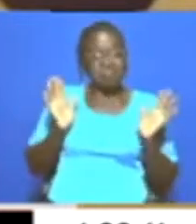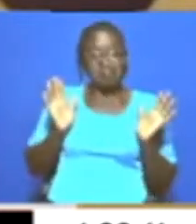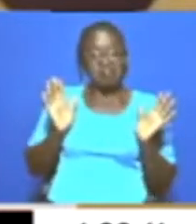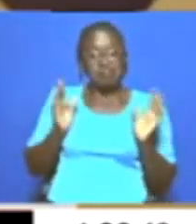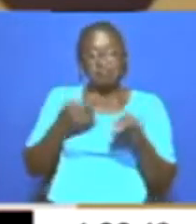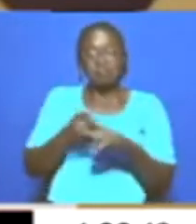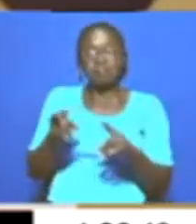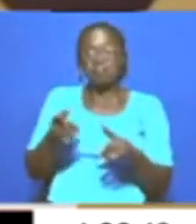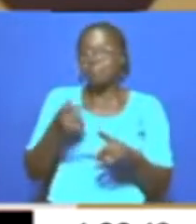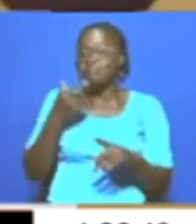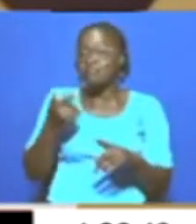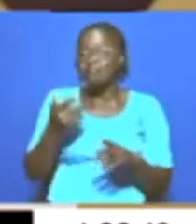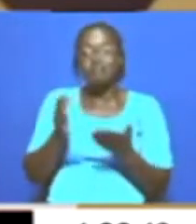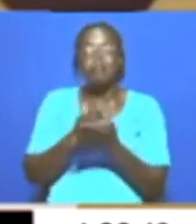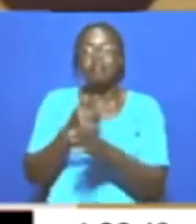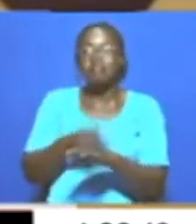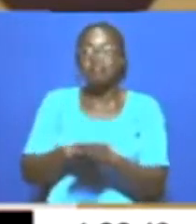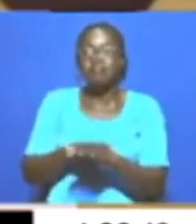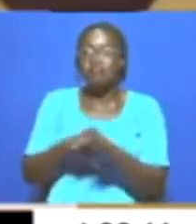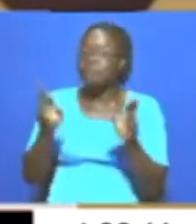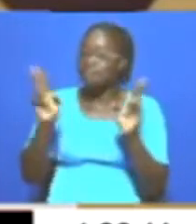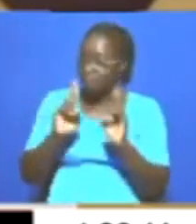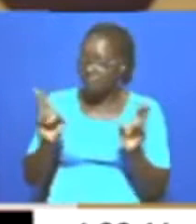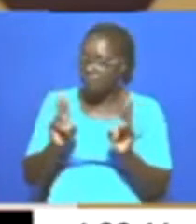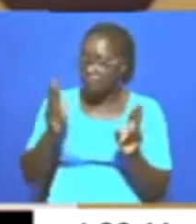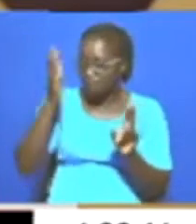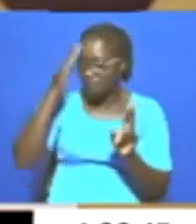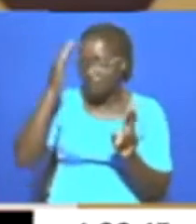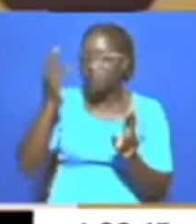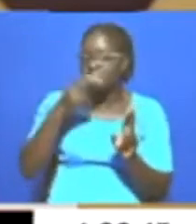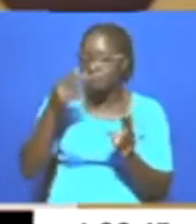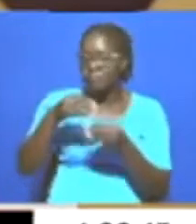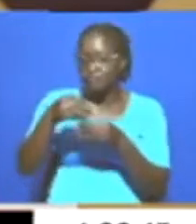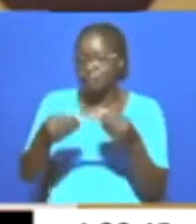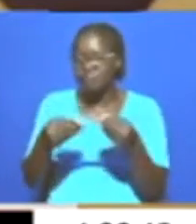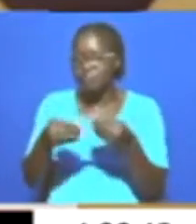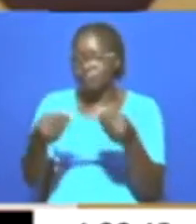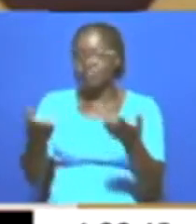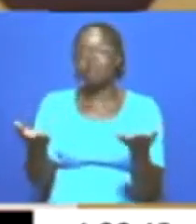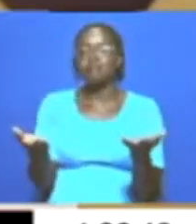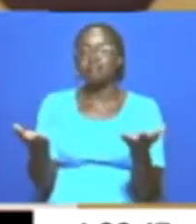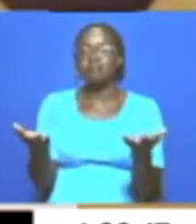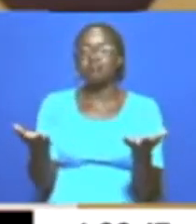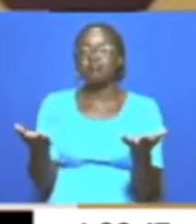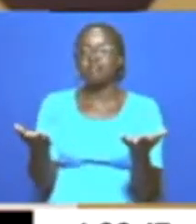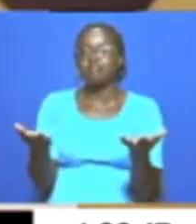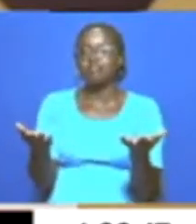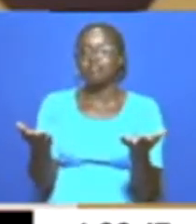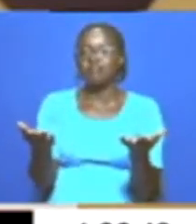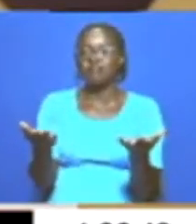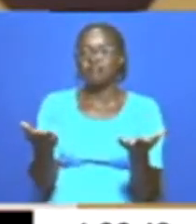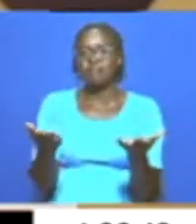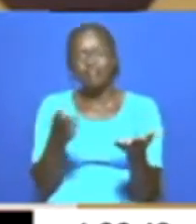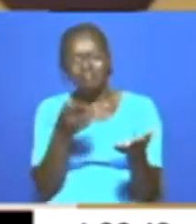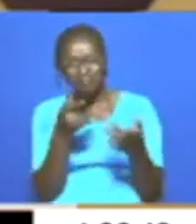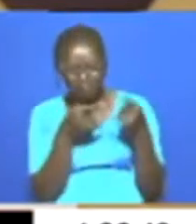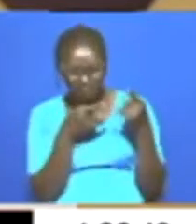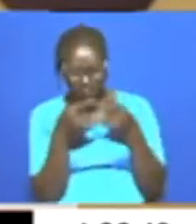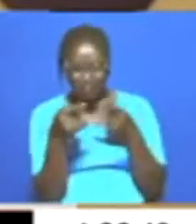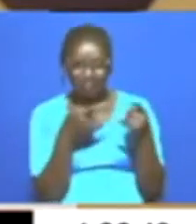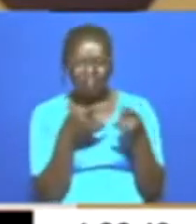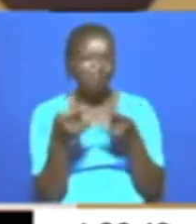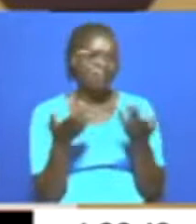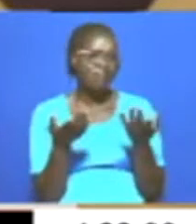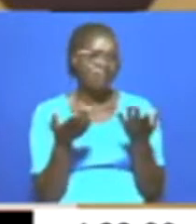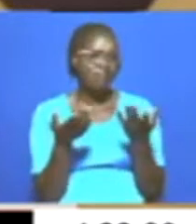vyama vina wenyewe. Sometimes they already know nani atapata ticket. Na wewe huko unangangana. Chama